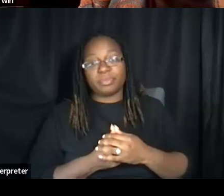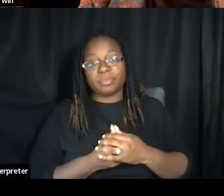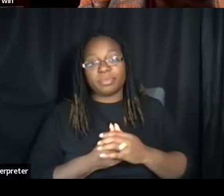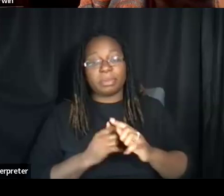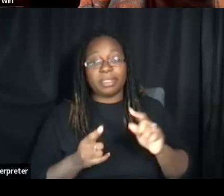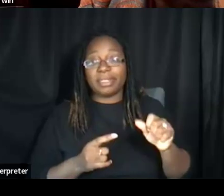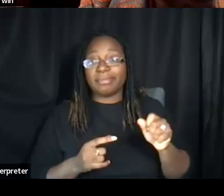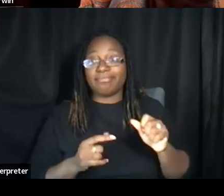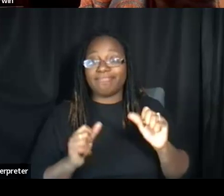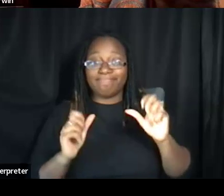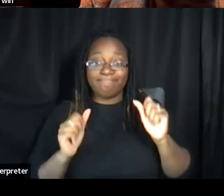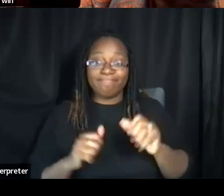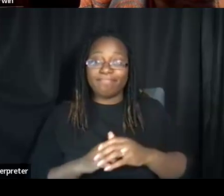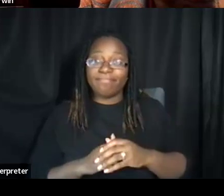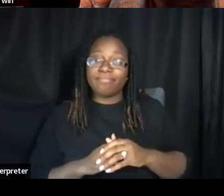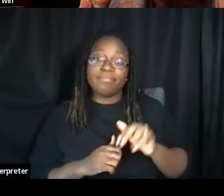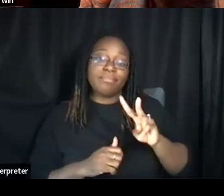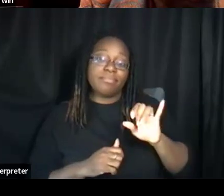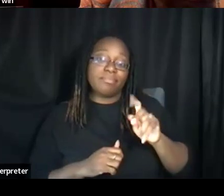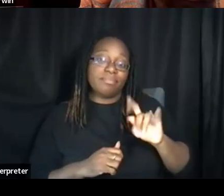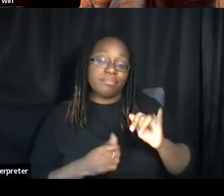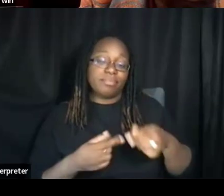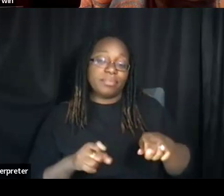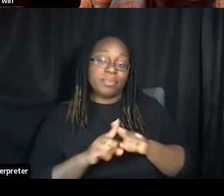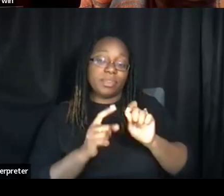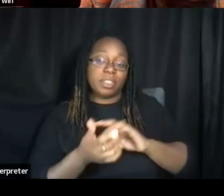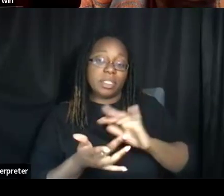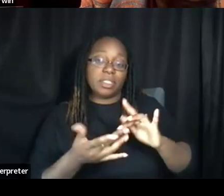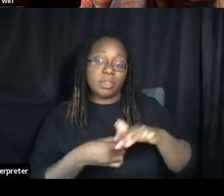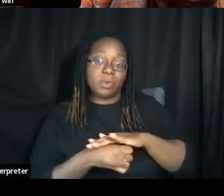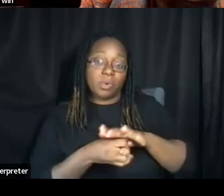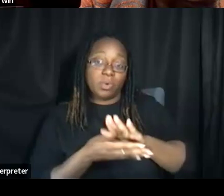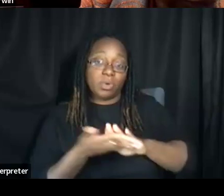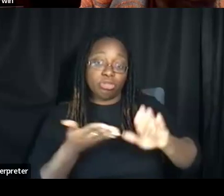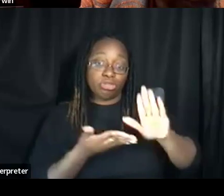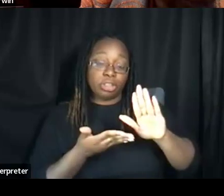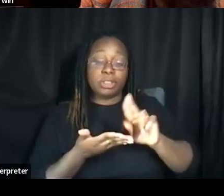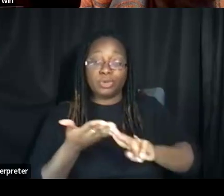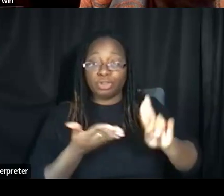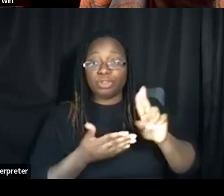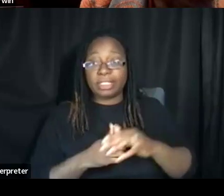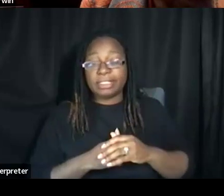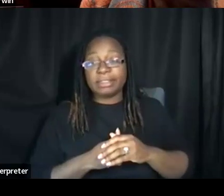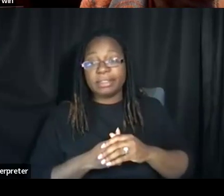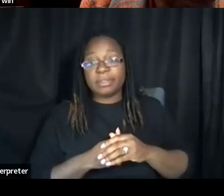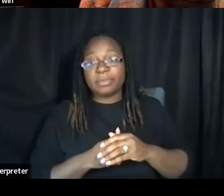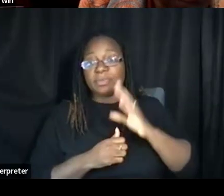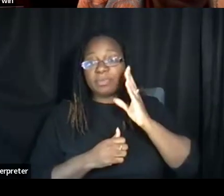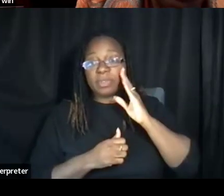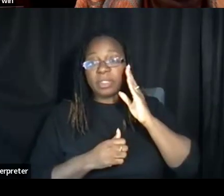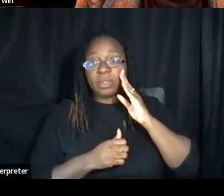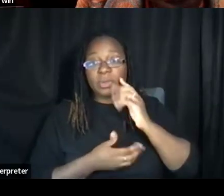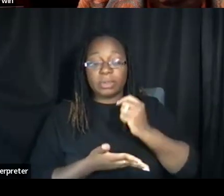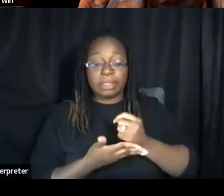awesome. You can also reach out to some of the local colleges and universities. I know Temple